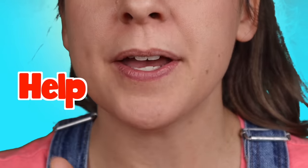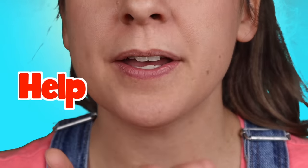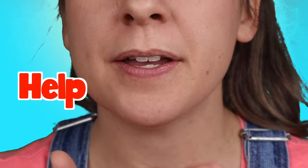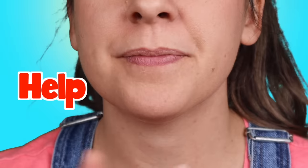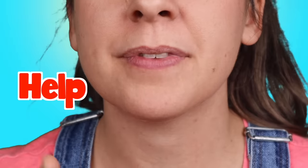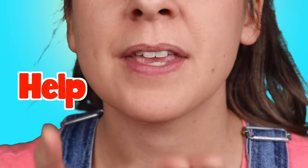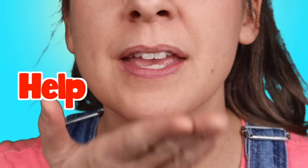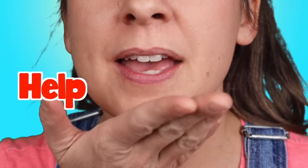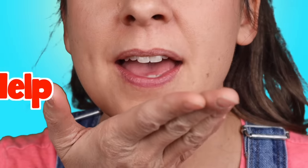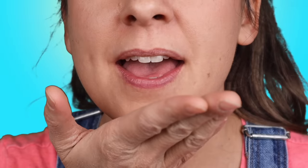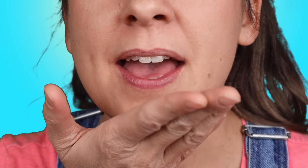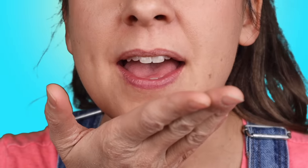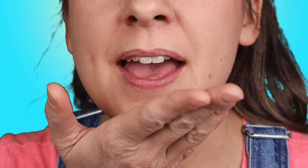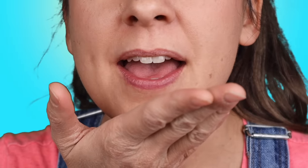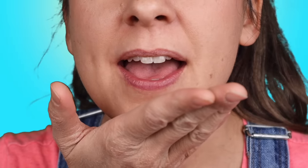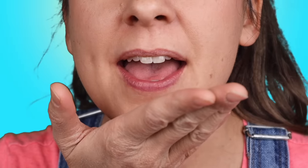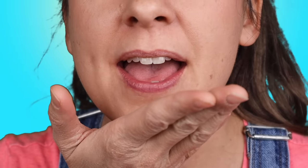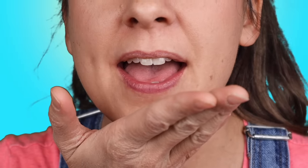Help!